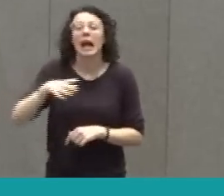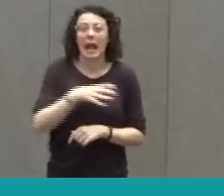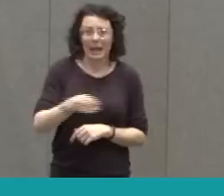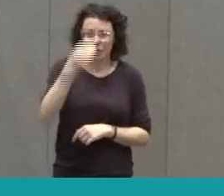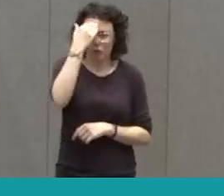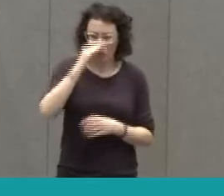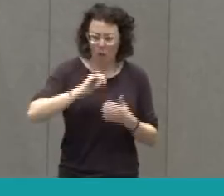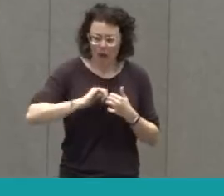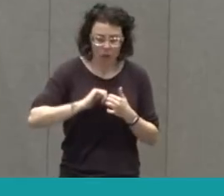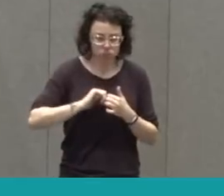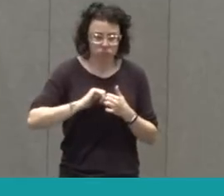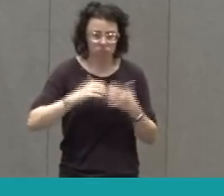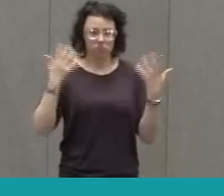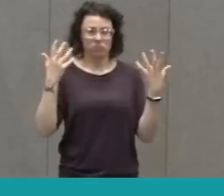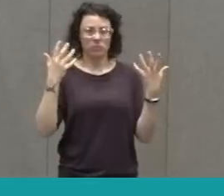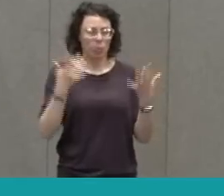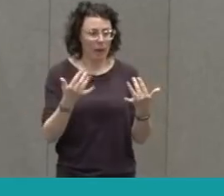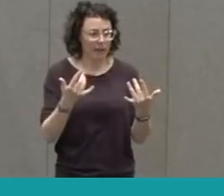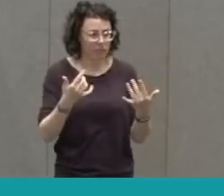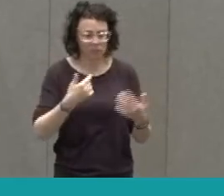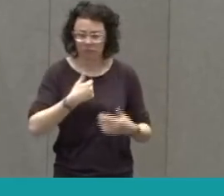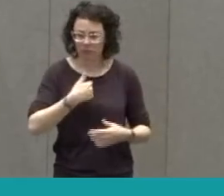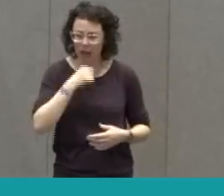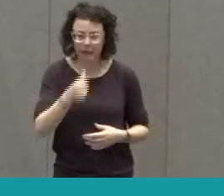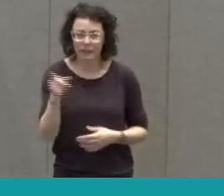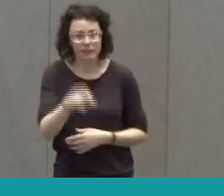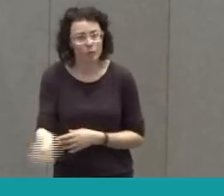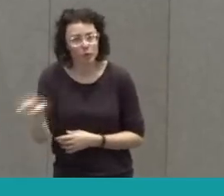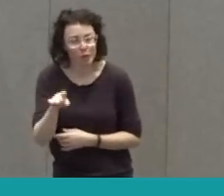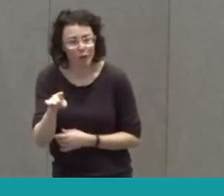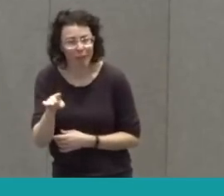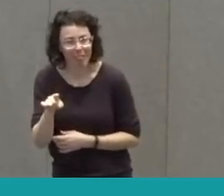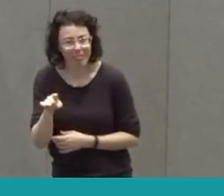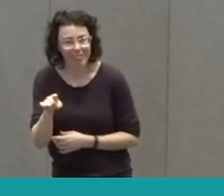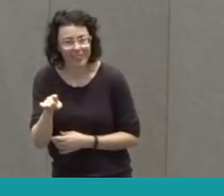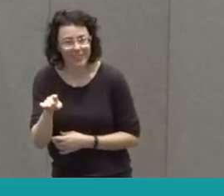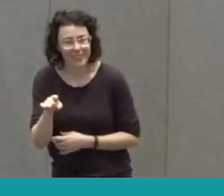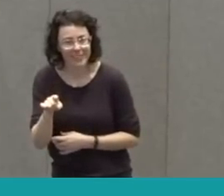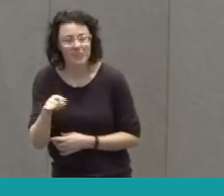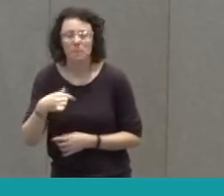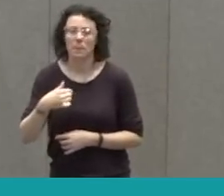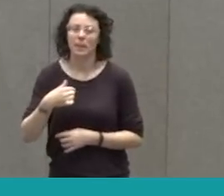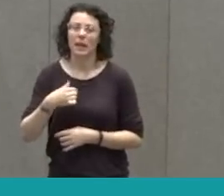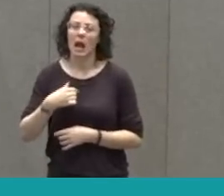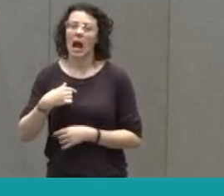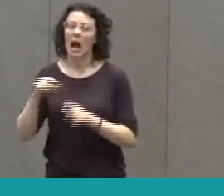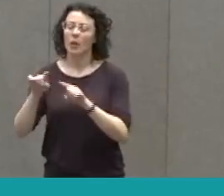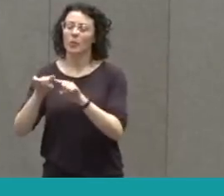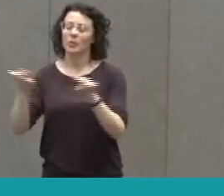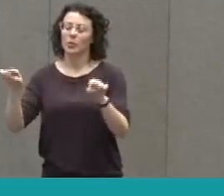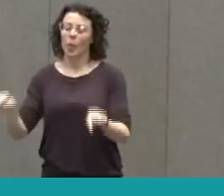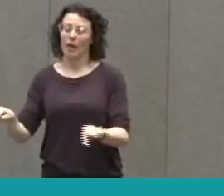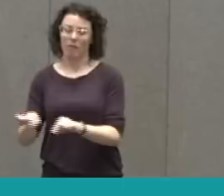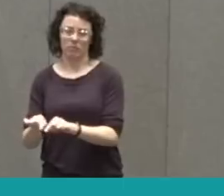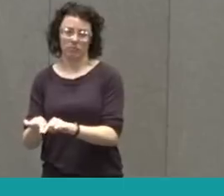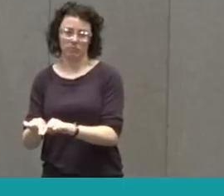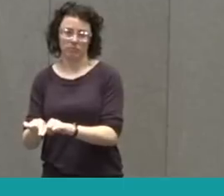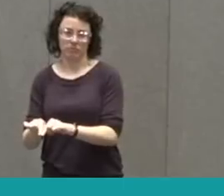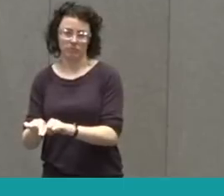didn't. Ooh, bad on me. So I'm going to square my answer since I circled several things.